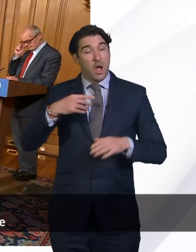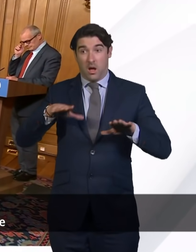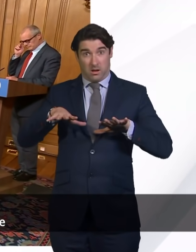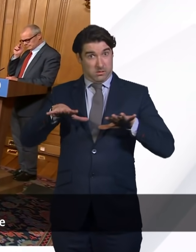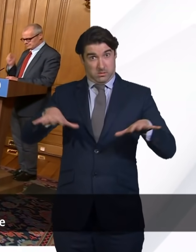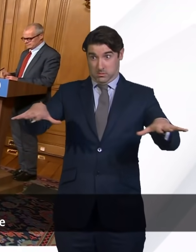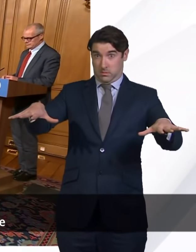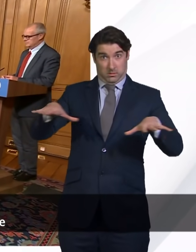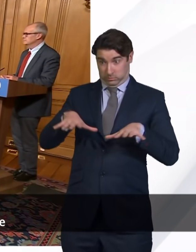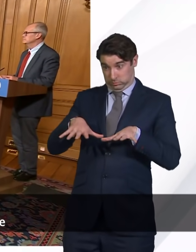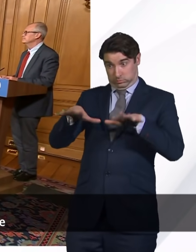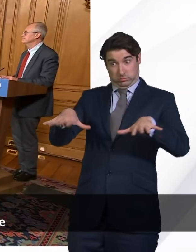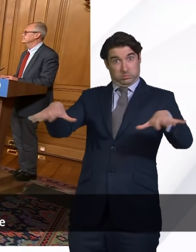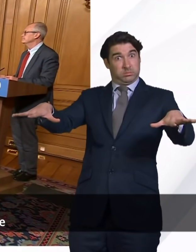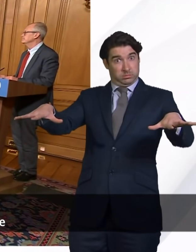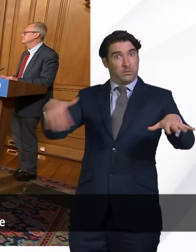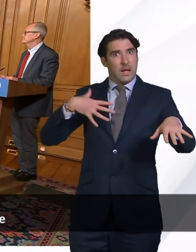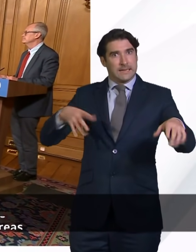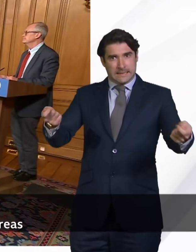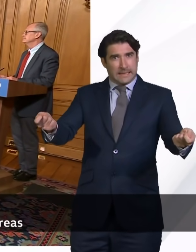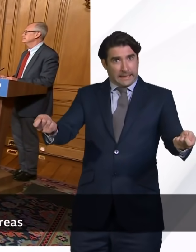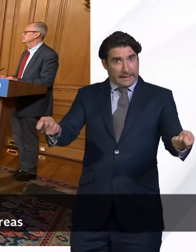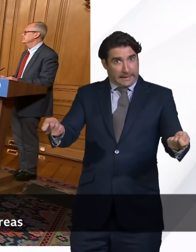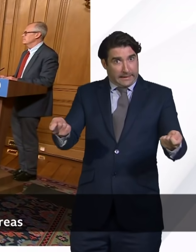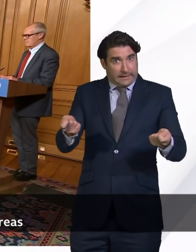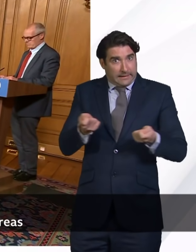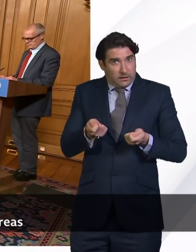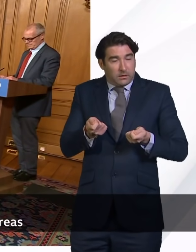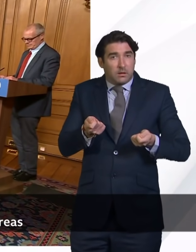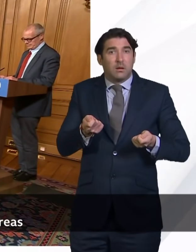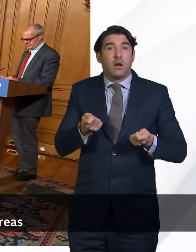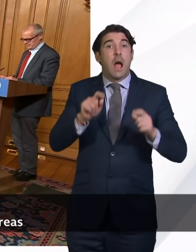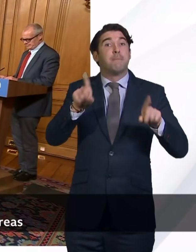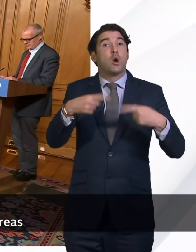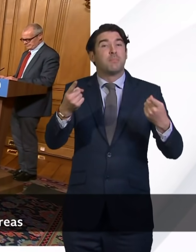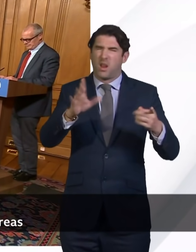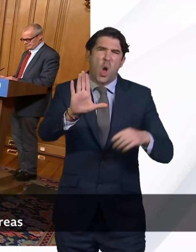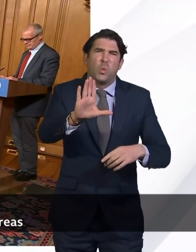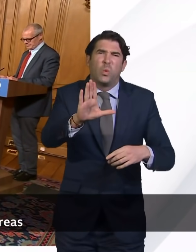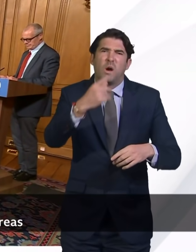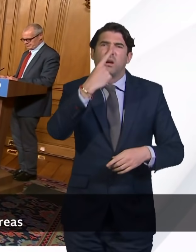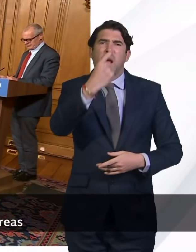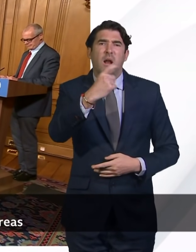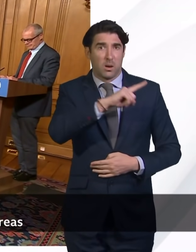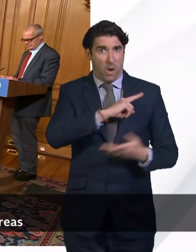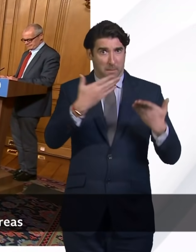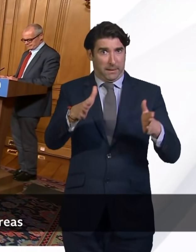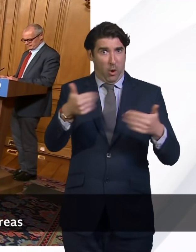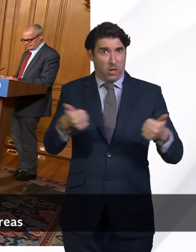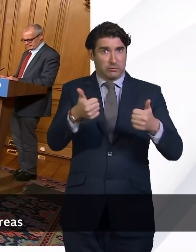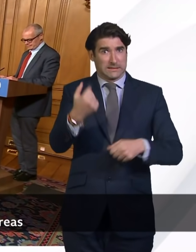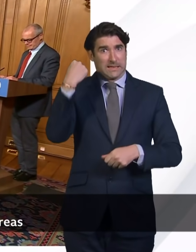we know we can do it because we did it before, and we did it in March and April, and by collectively working to stop